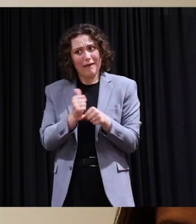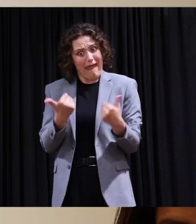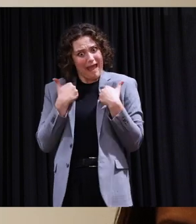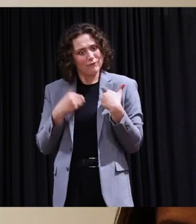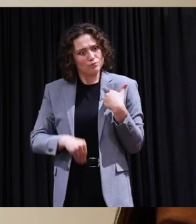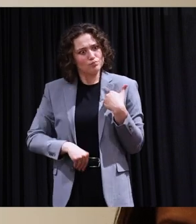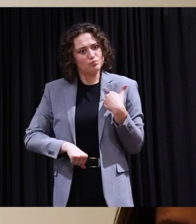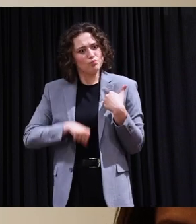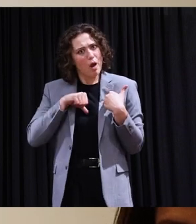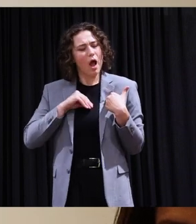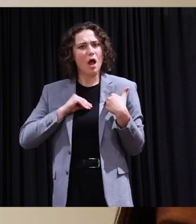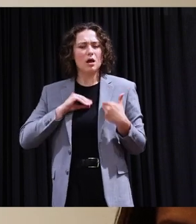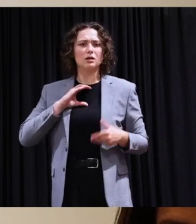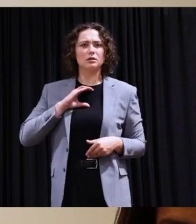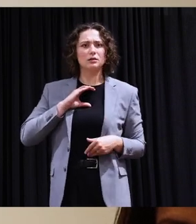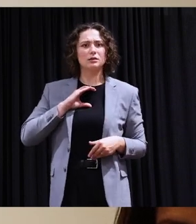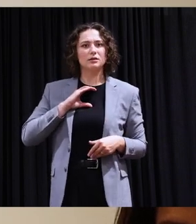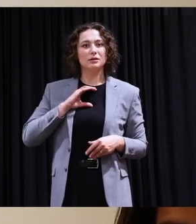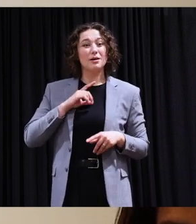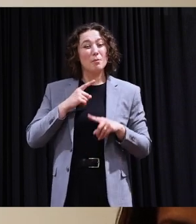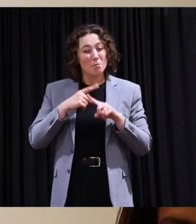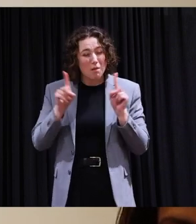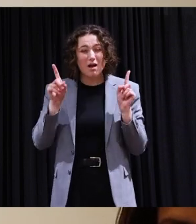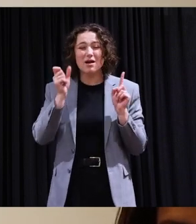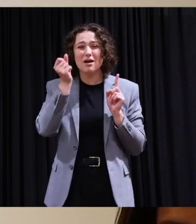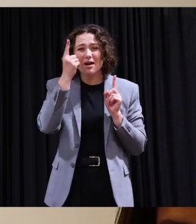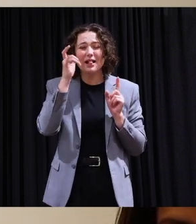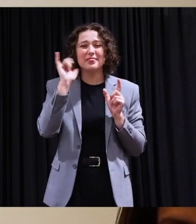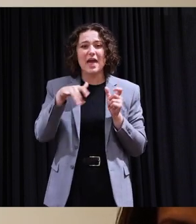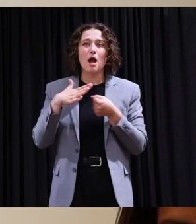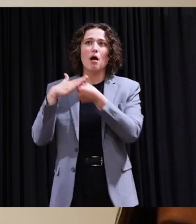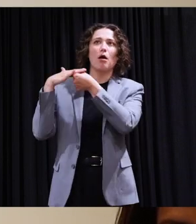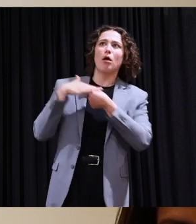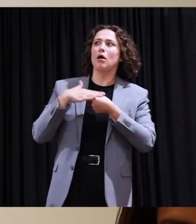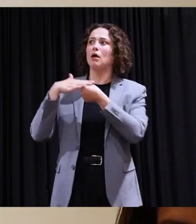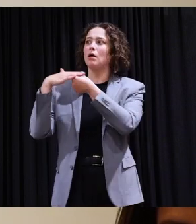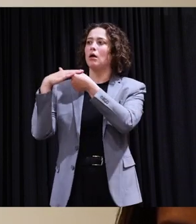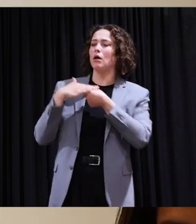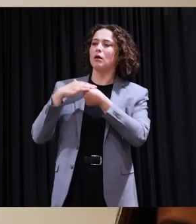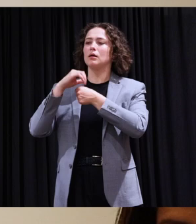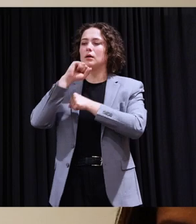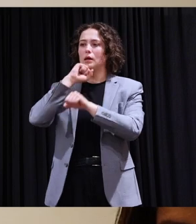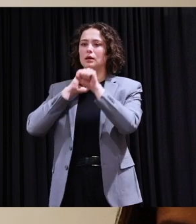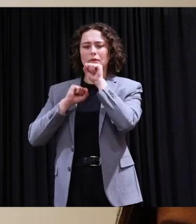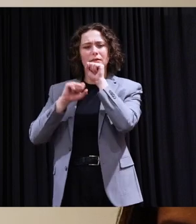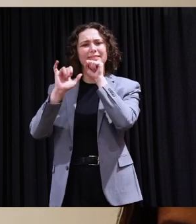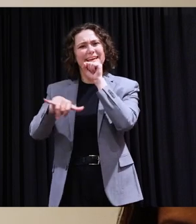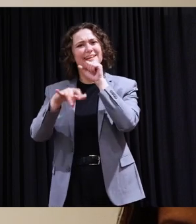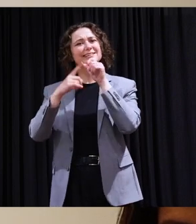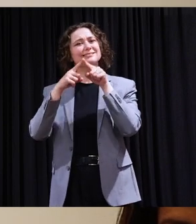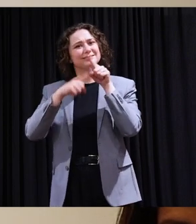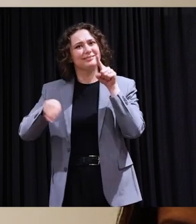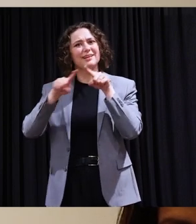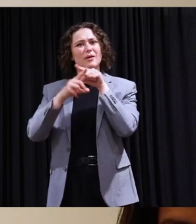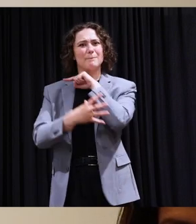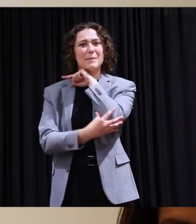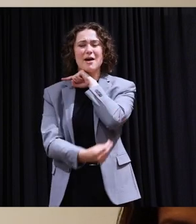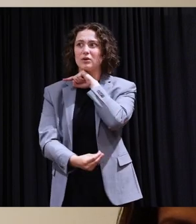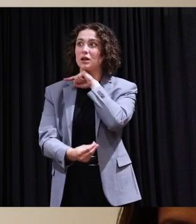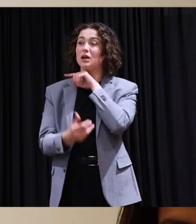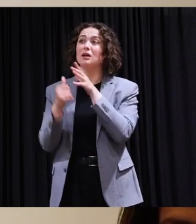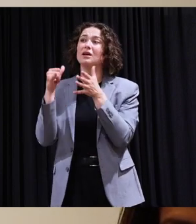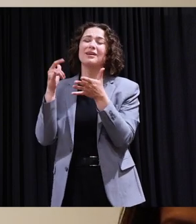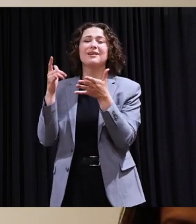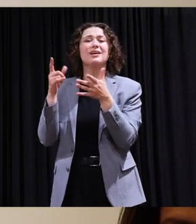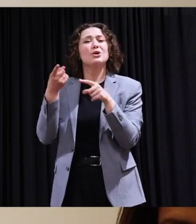the downtroddenness and the cycle of poverty that's given, and they don't have an opportunity to get out, it's just a never-ending cycle.